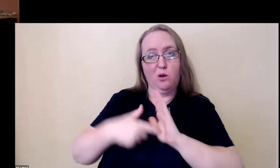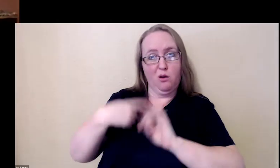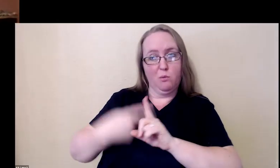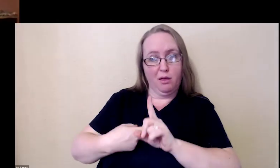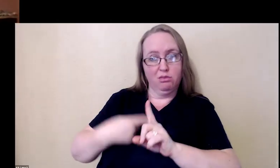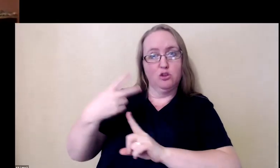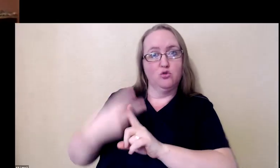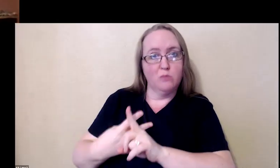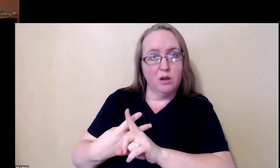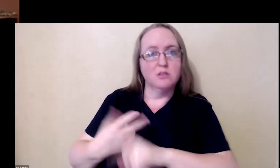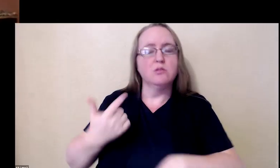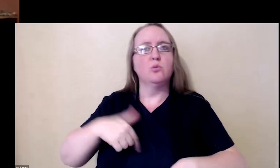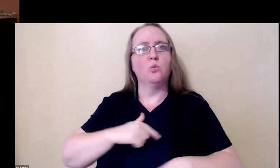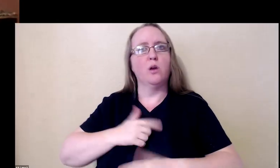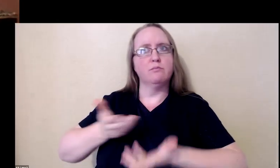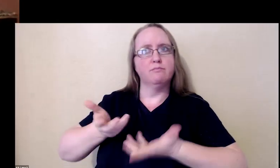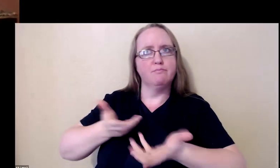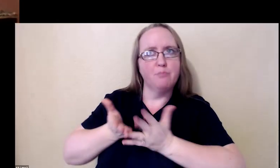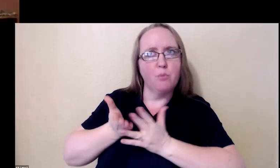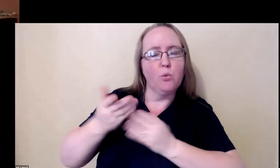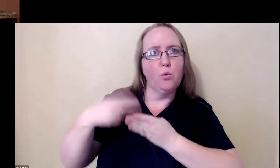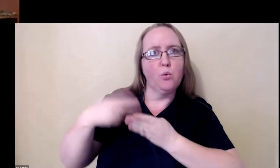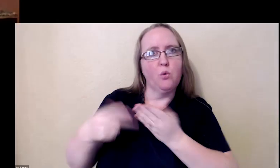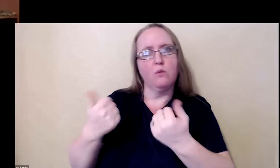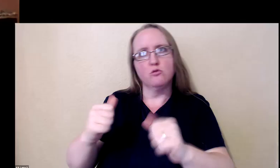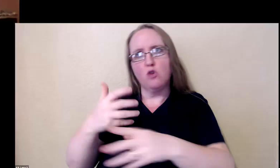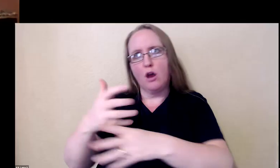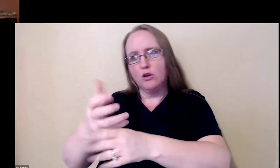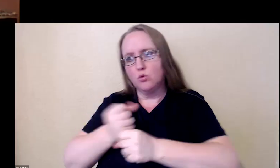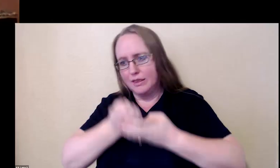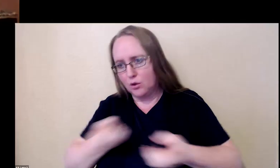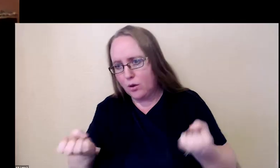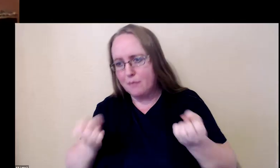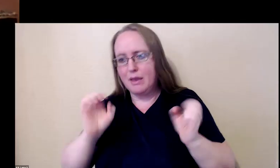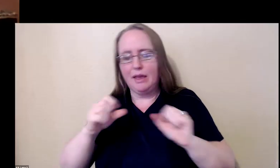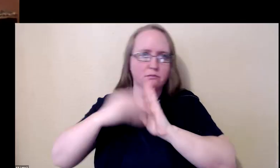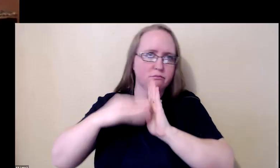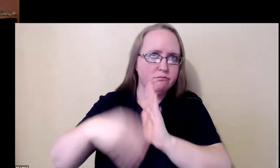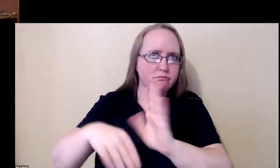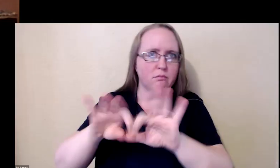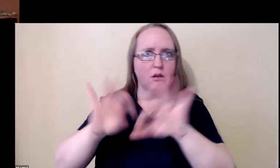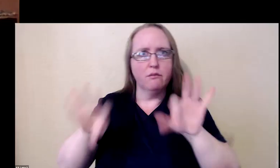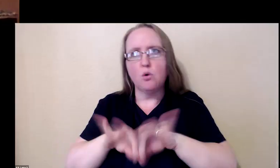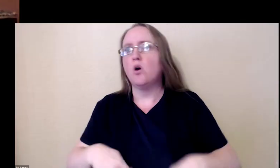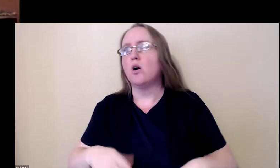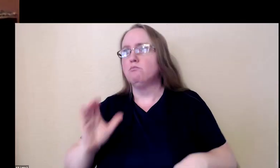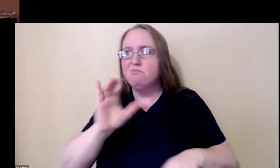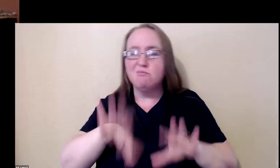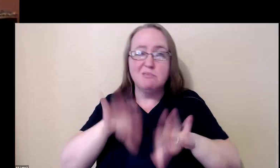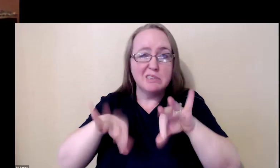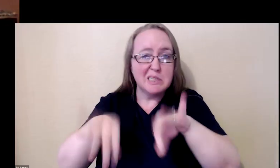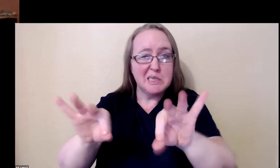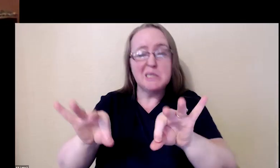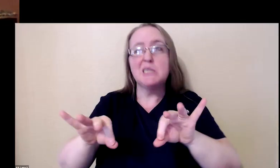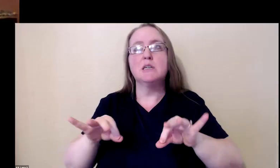So we're working through the program. We're trying to get the equipment so that they can fill out the forms. We're trying to find all of this out. And